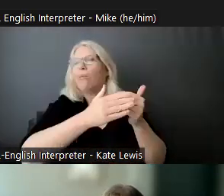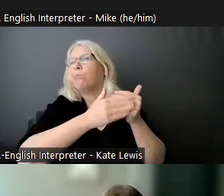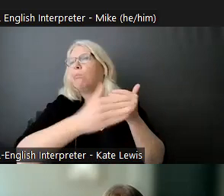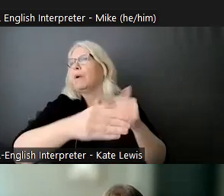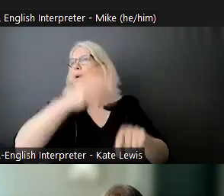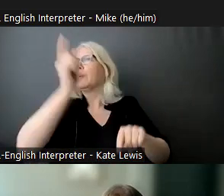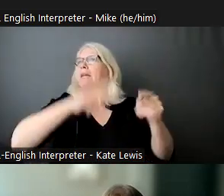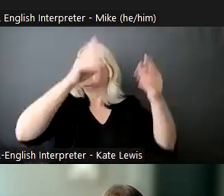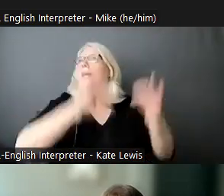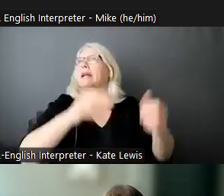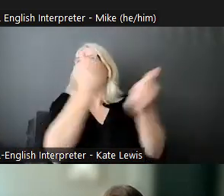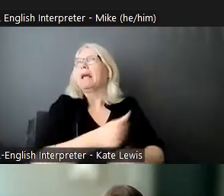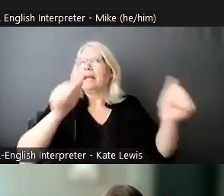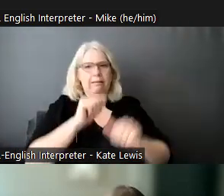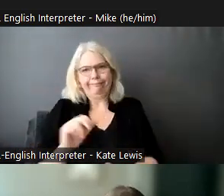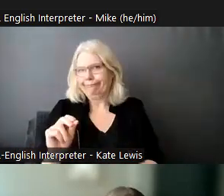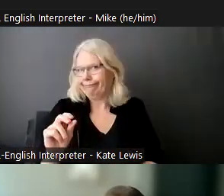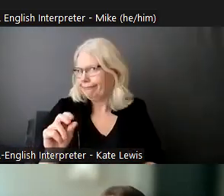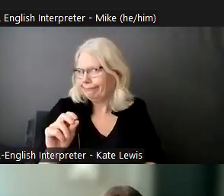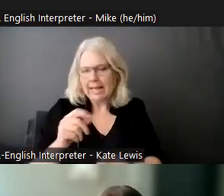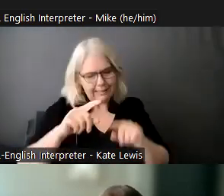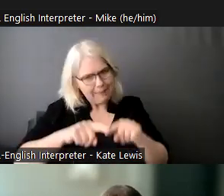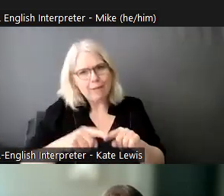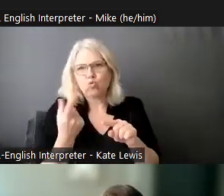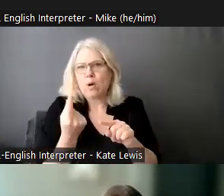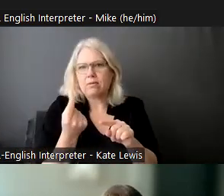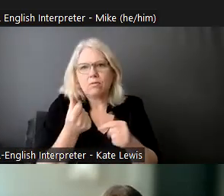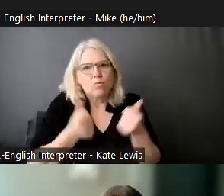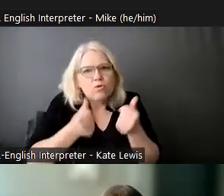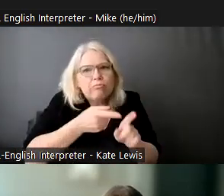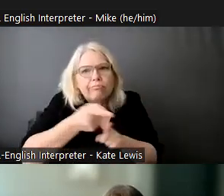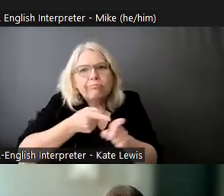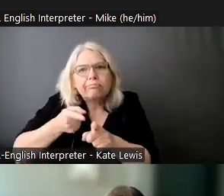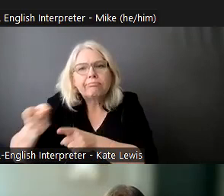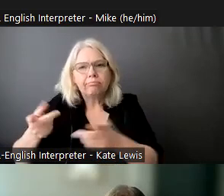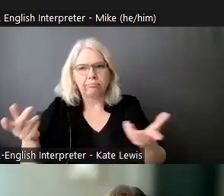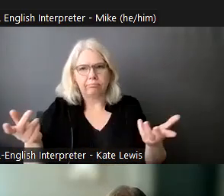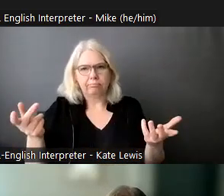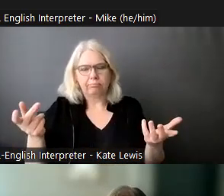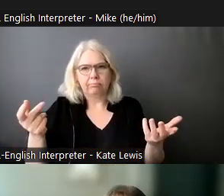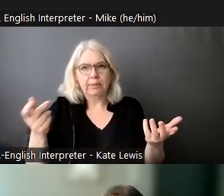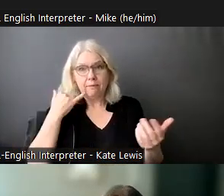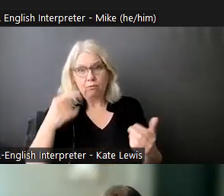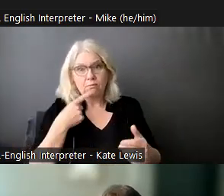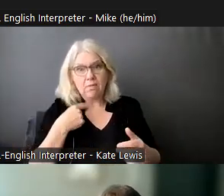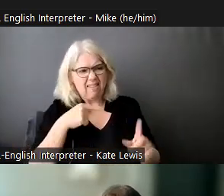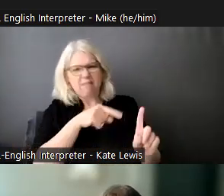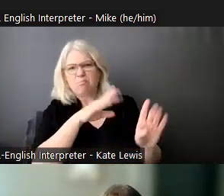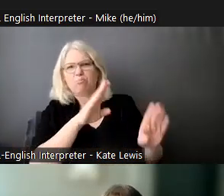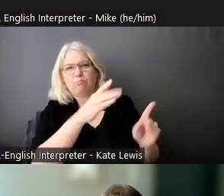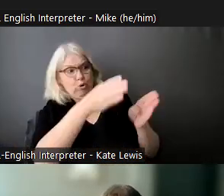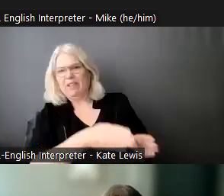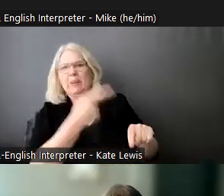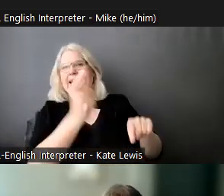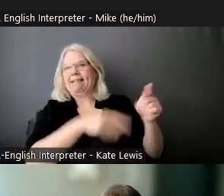about that, that if you say someone's incapable, they are not incapable in a global sense. They are incapable of that thing that